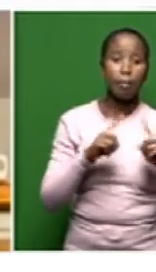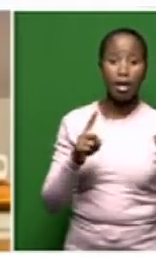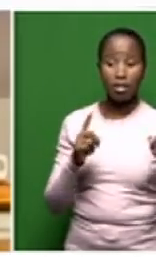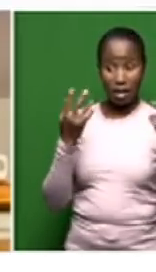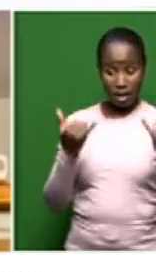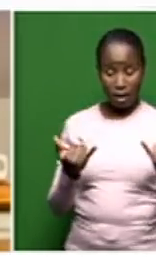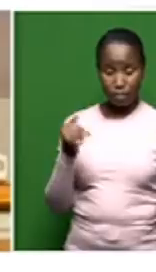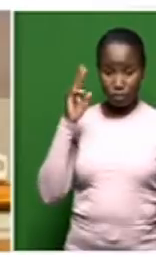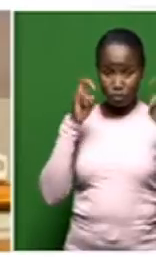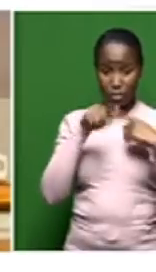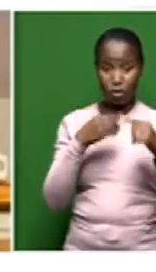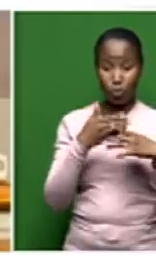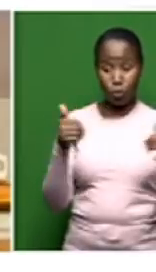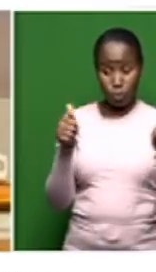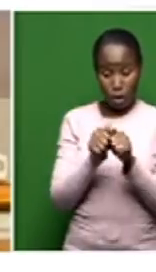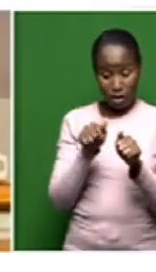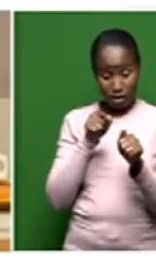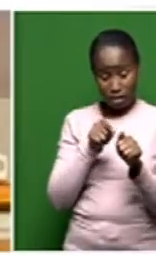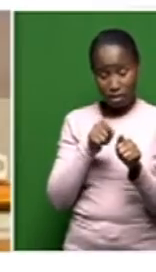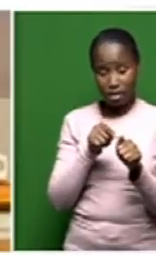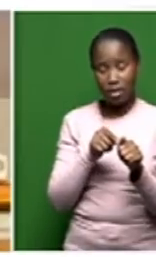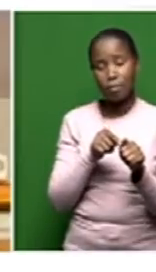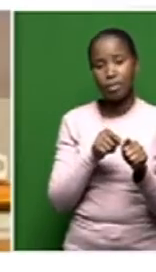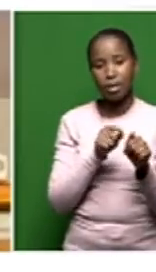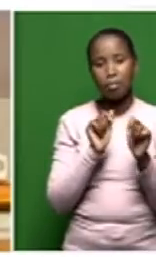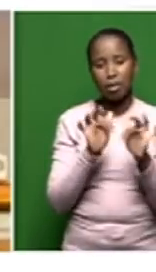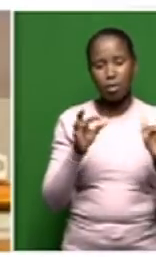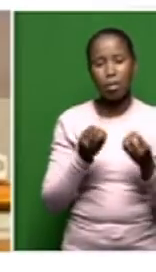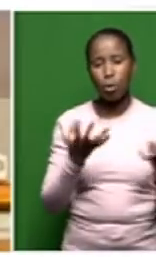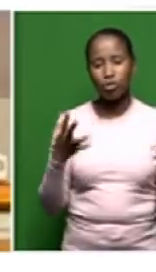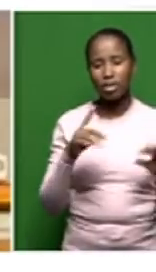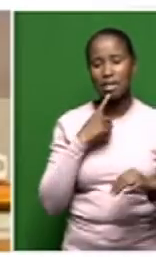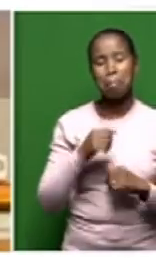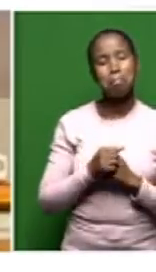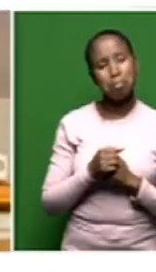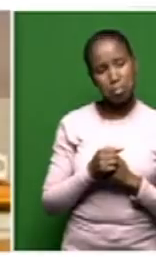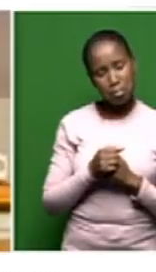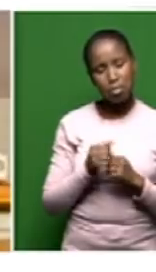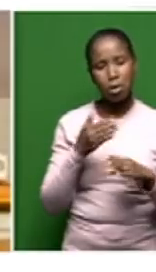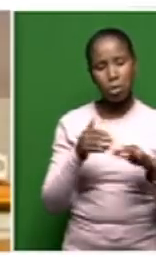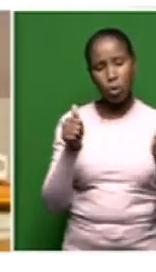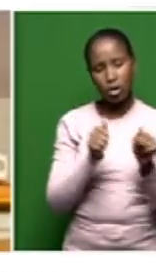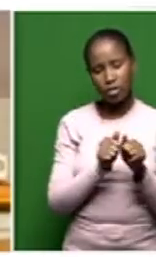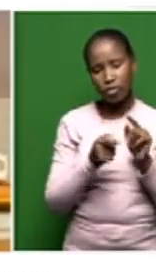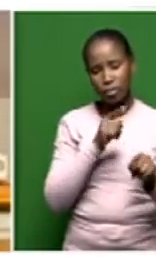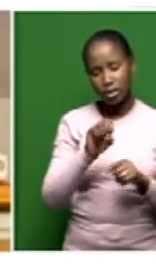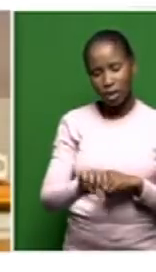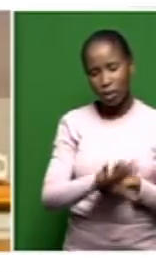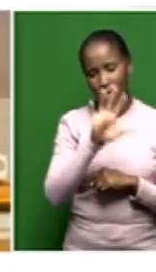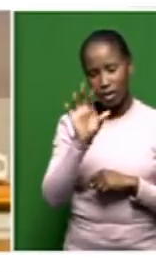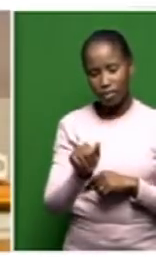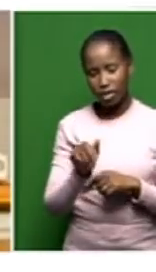of view in our country, the second thing is also a lot of people do say, look, coalitions in South Africa has been